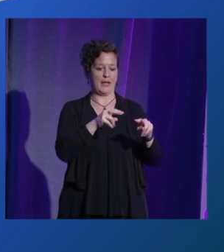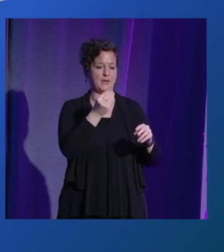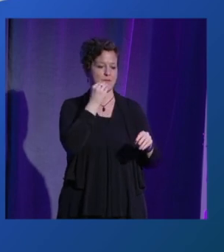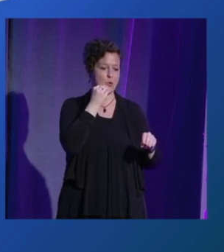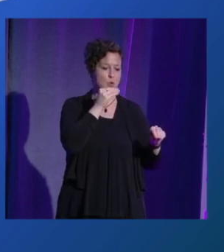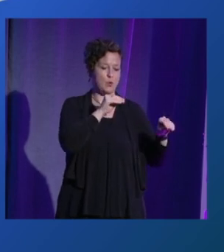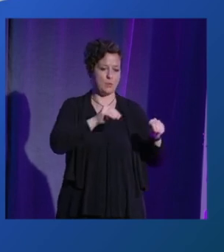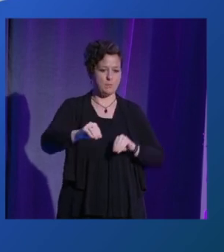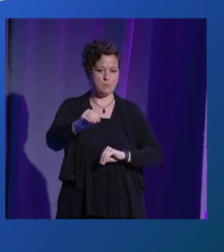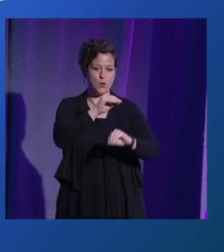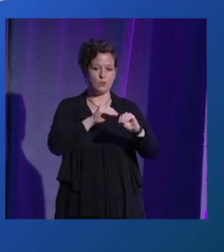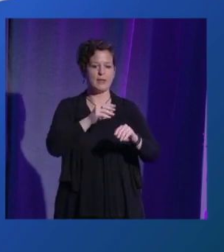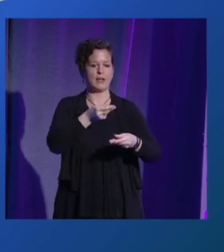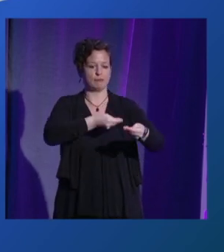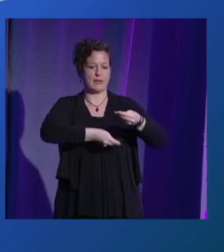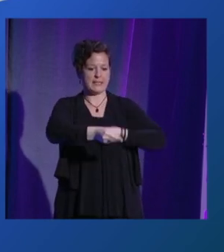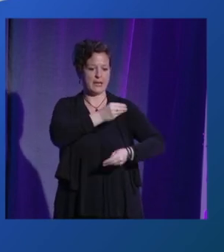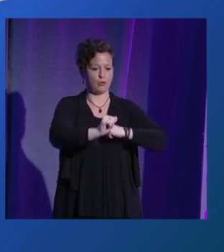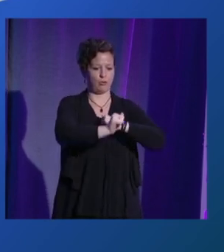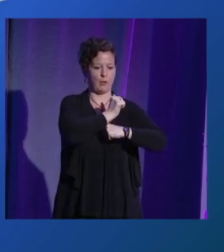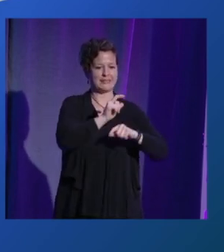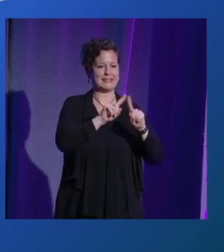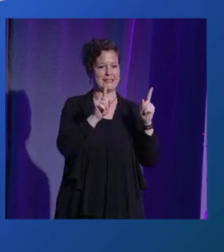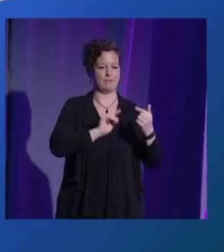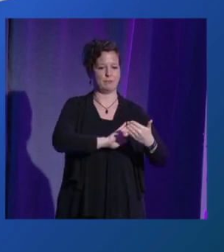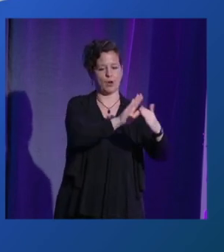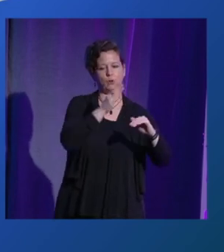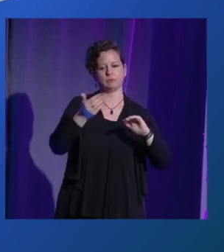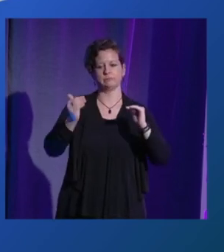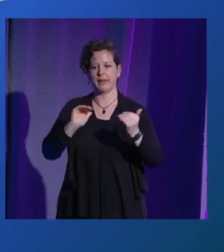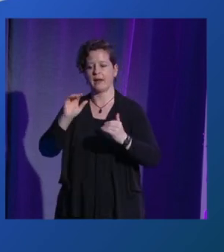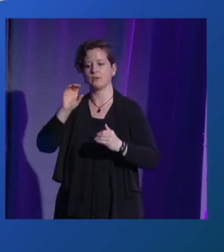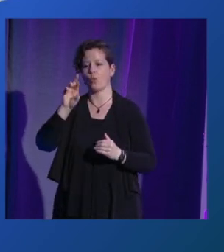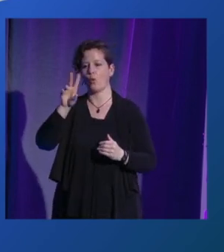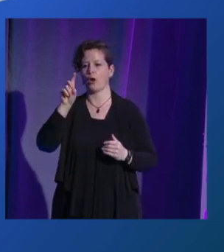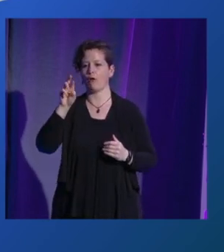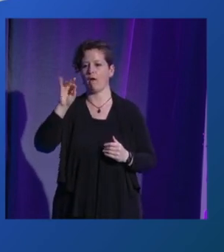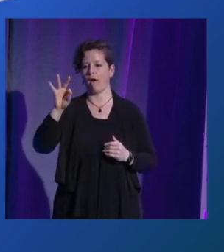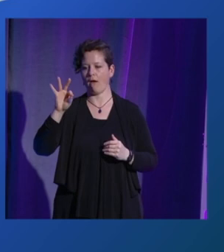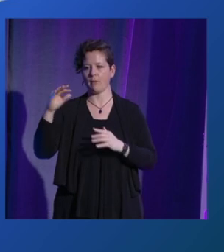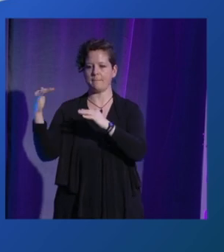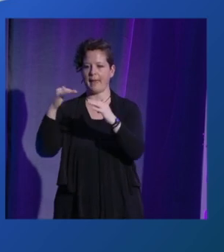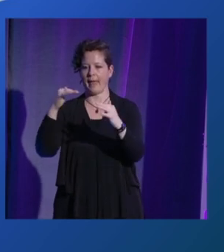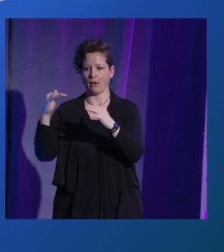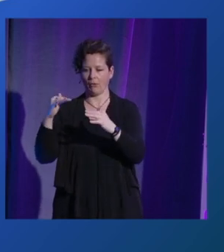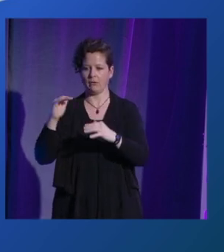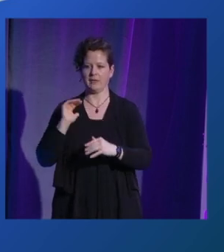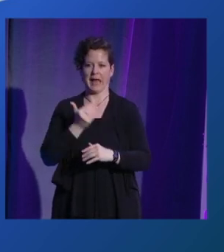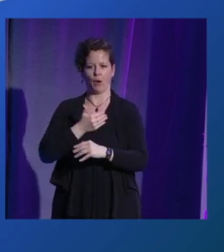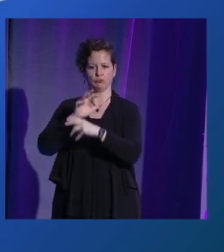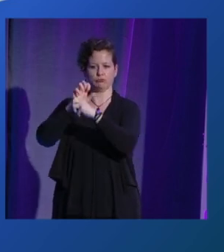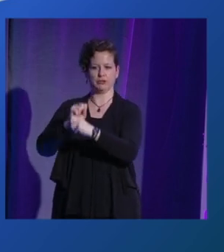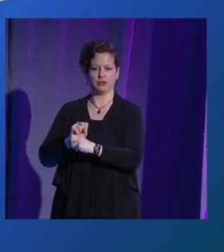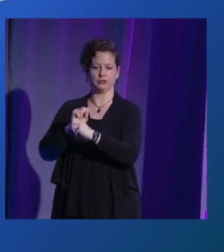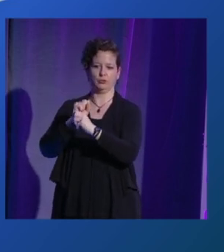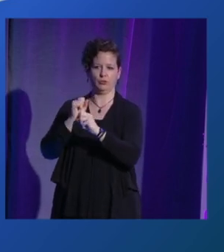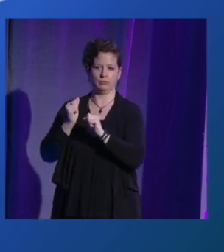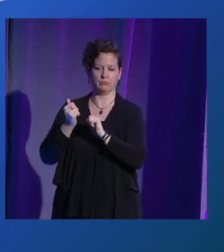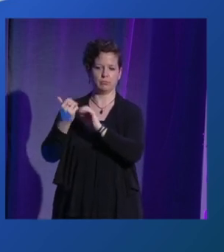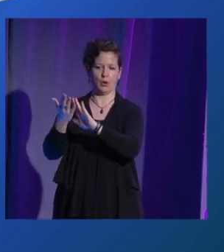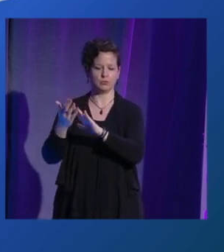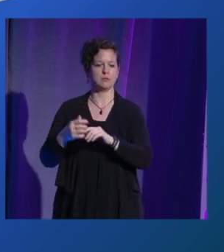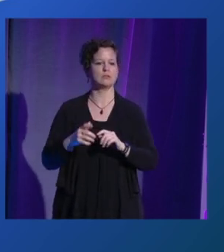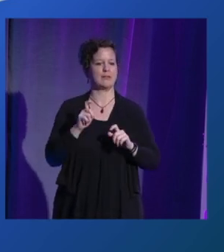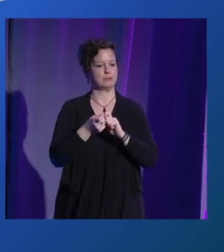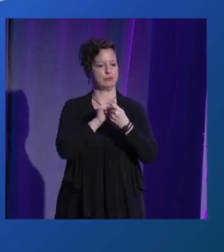a as a transnational threat uh drugs crime and and these are these are areas where not